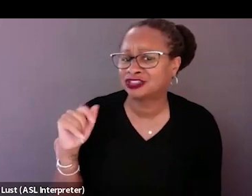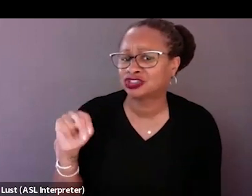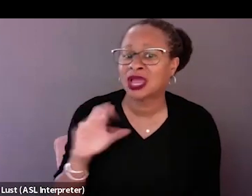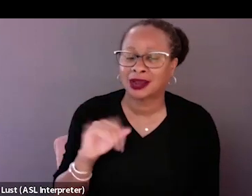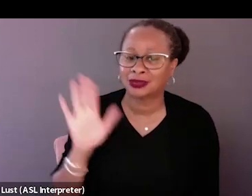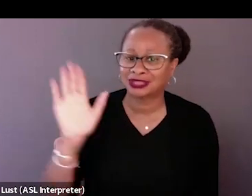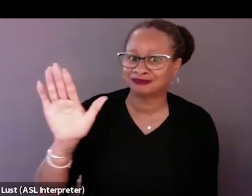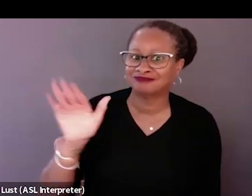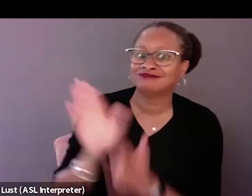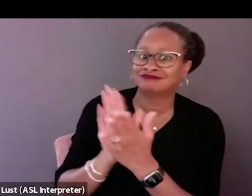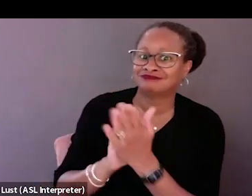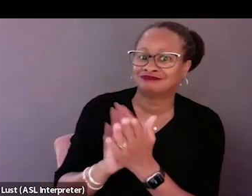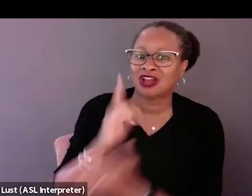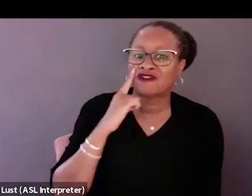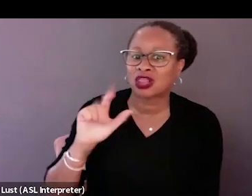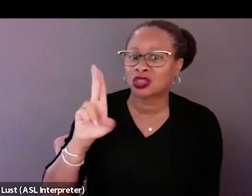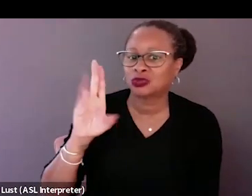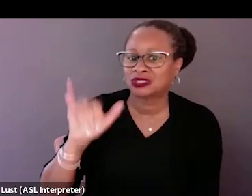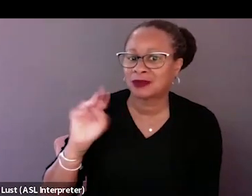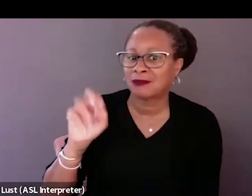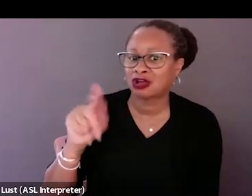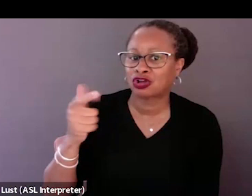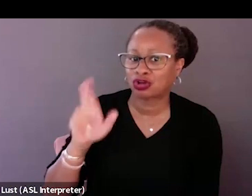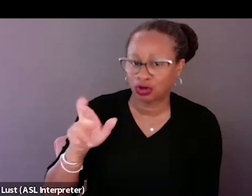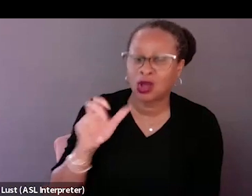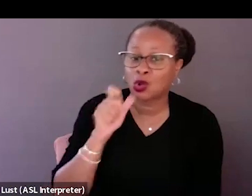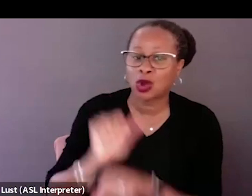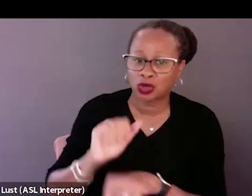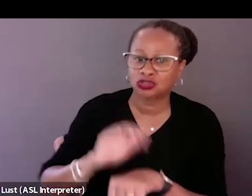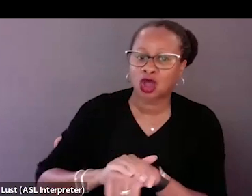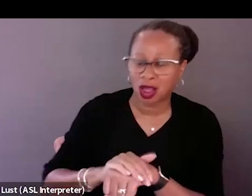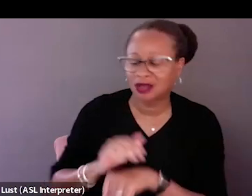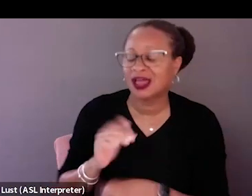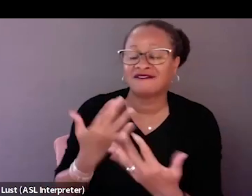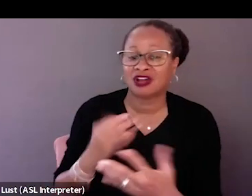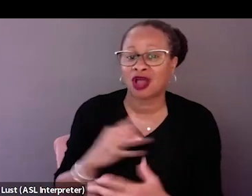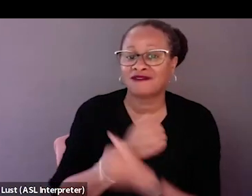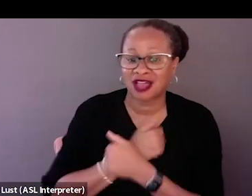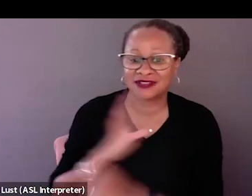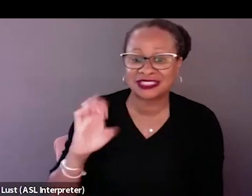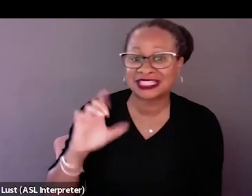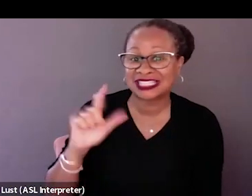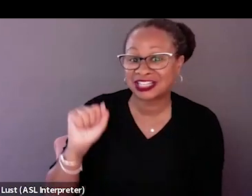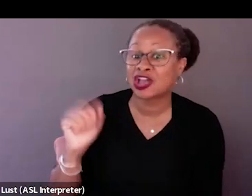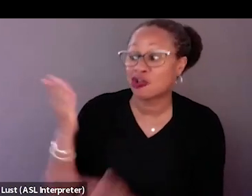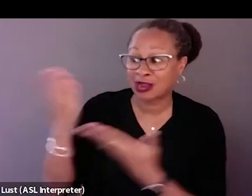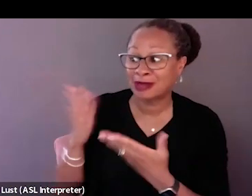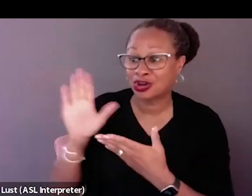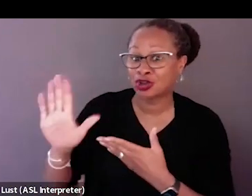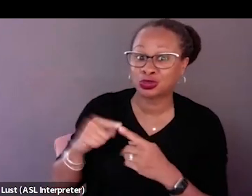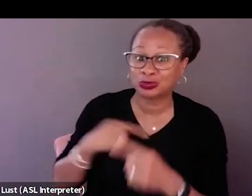who I got to work with on Fire of Love. Cecilia was the one who first recommended her to me. So just another little thing to call